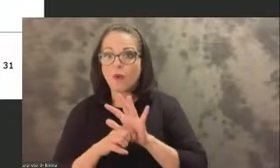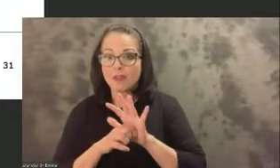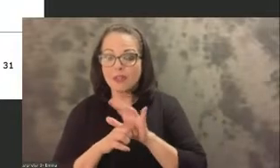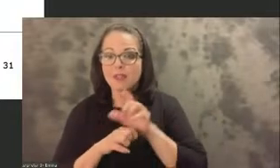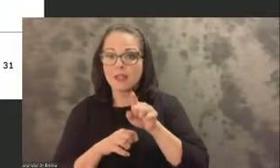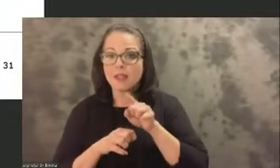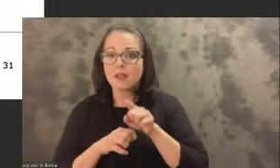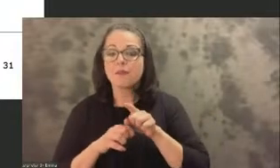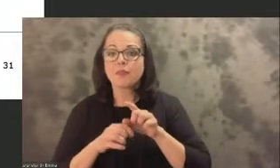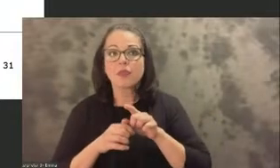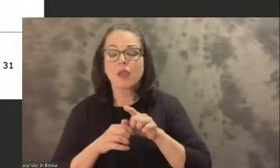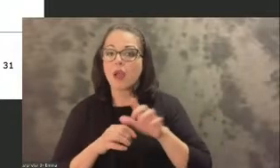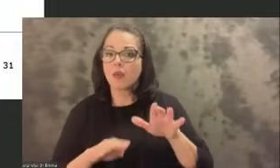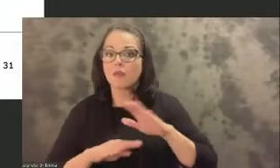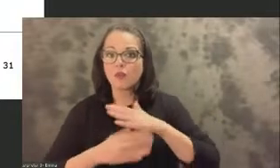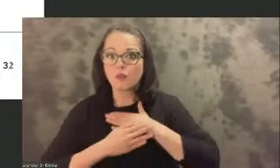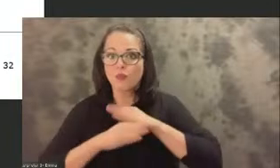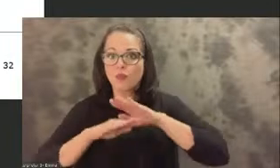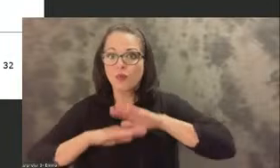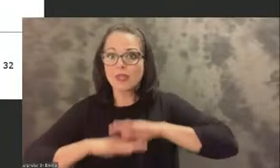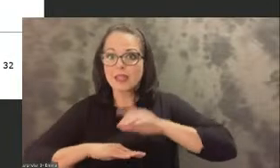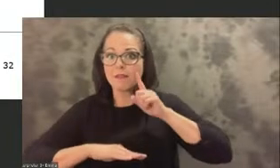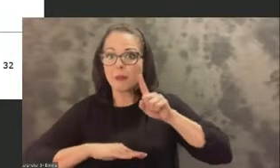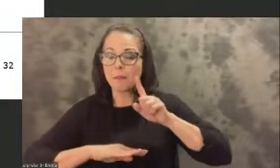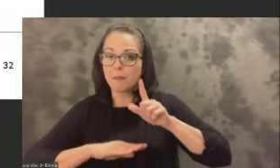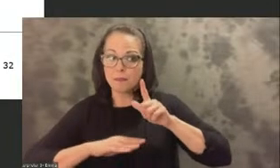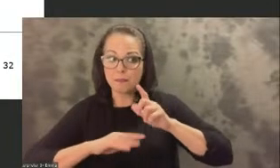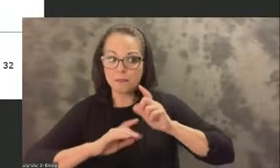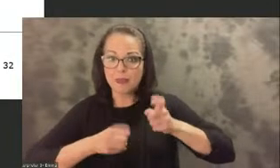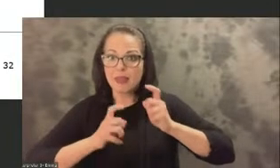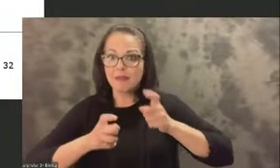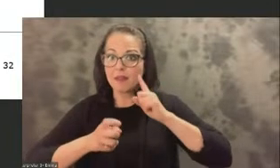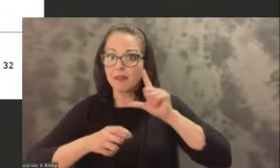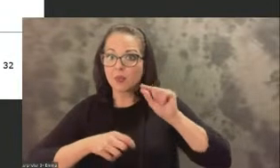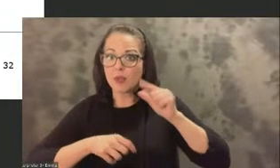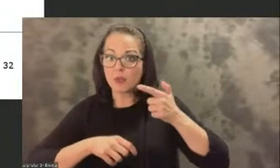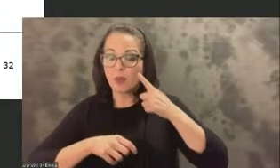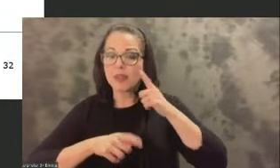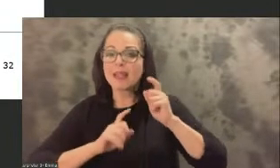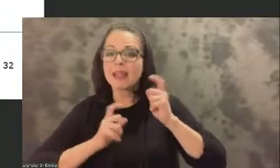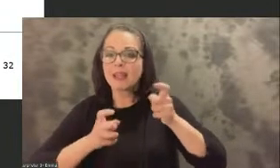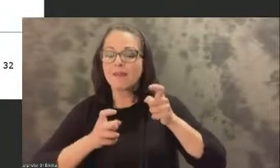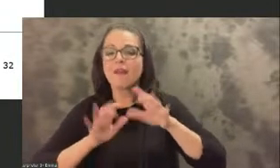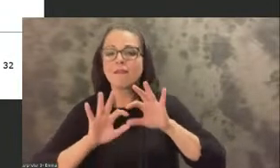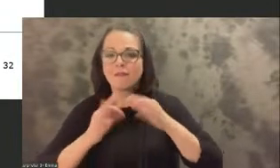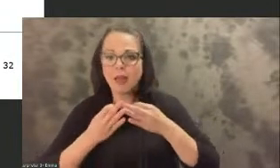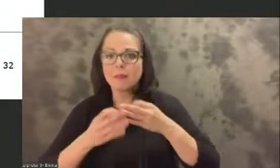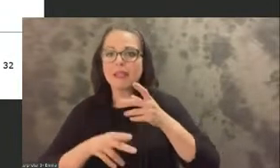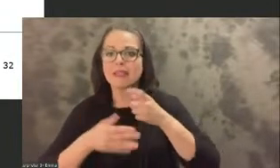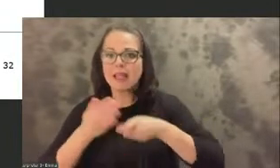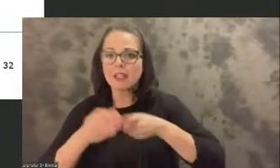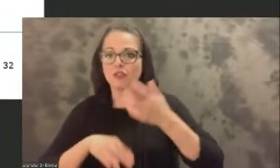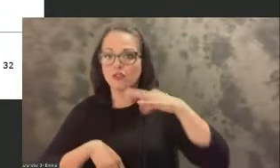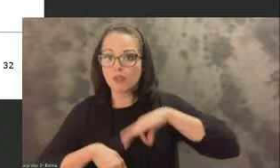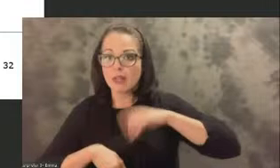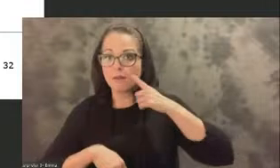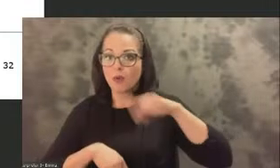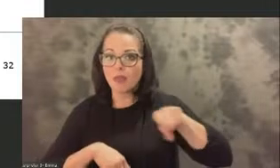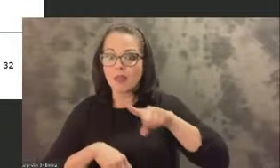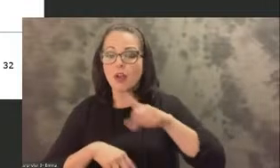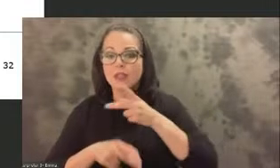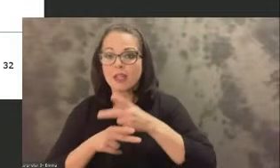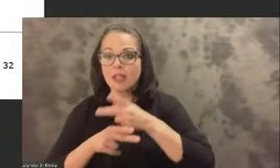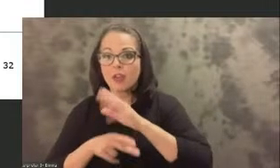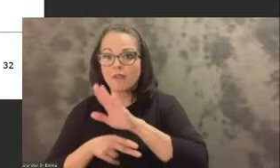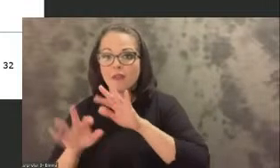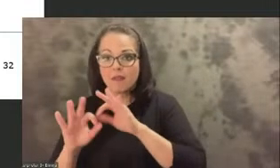beyond 2021, providing family caregiver tax credit for those who provide care to their family members, and